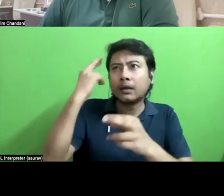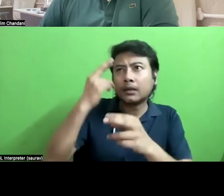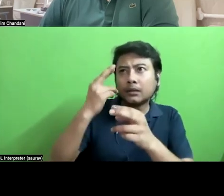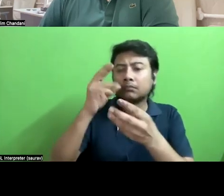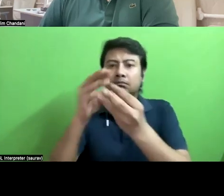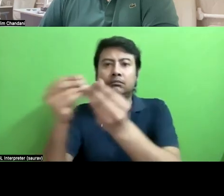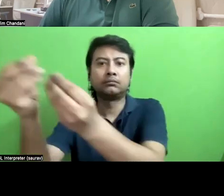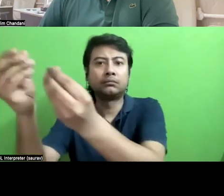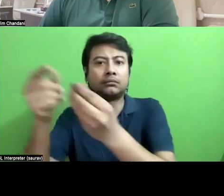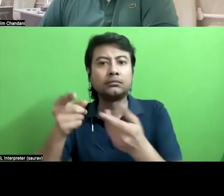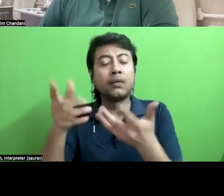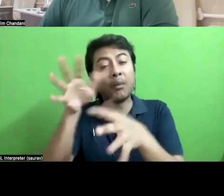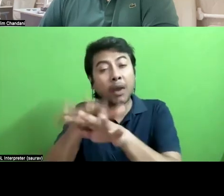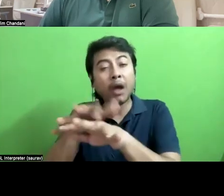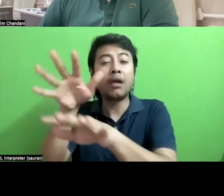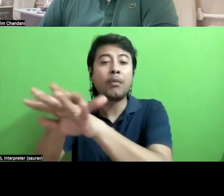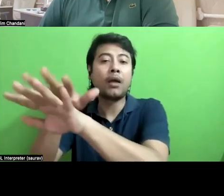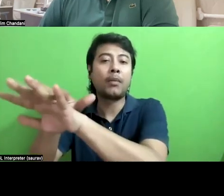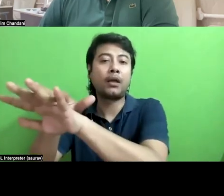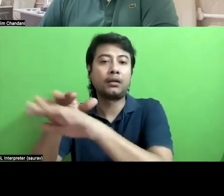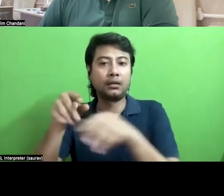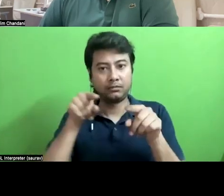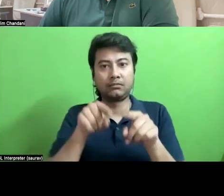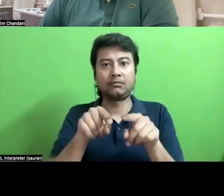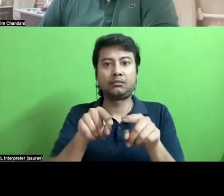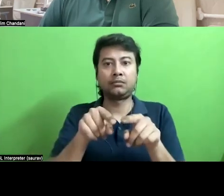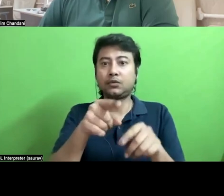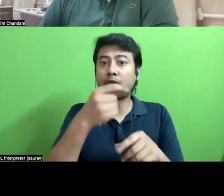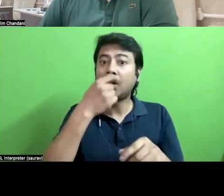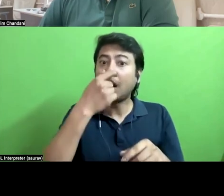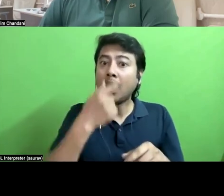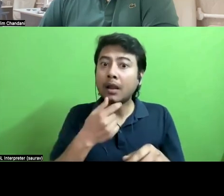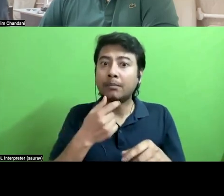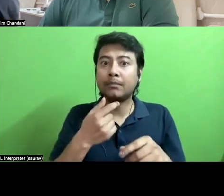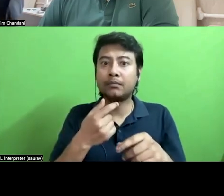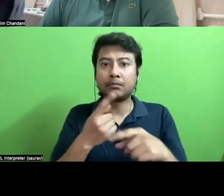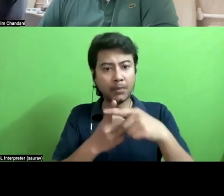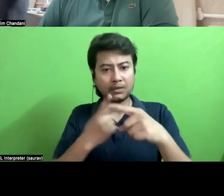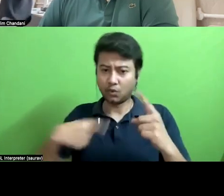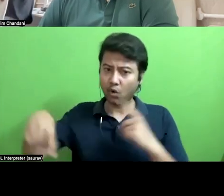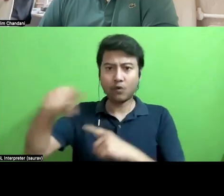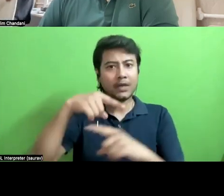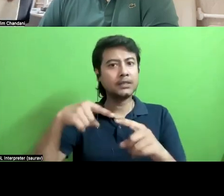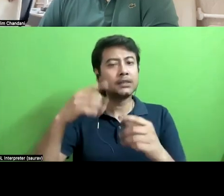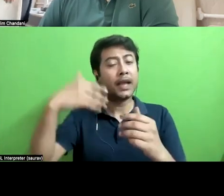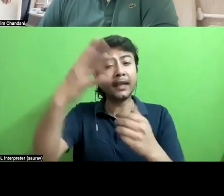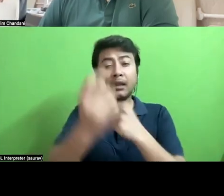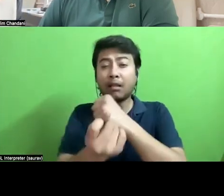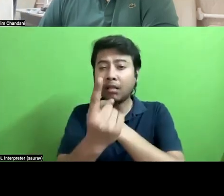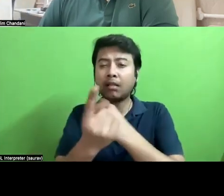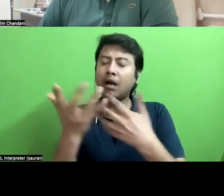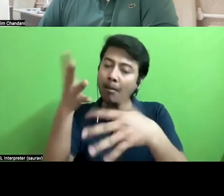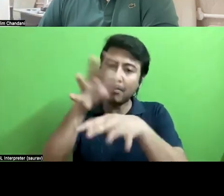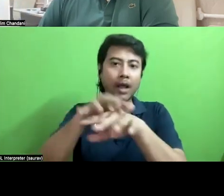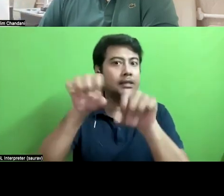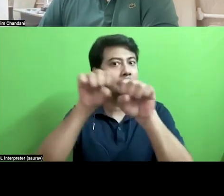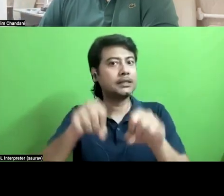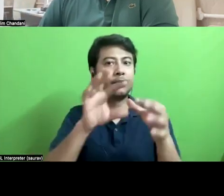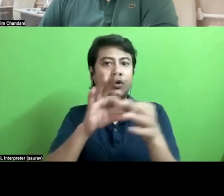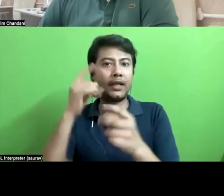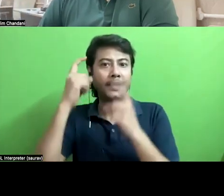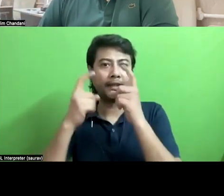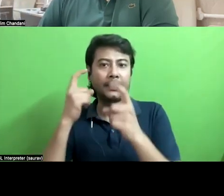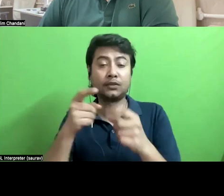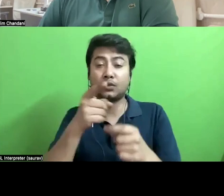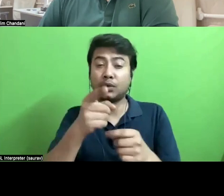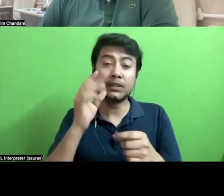kind of said, we are going to work really and apply this every single time. So I think, that was very important that we spoke that, and